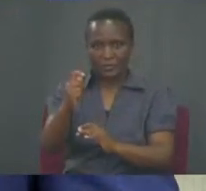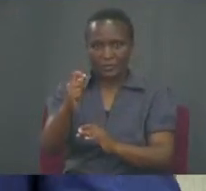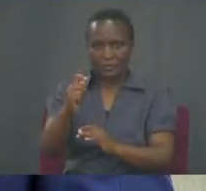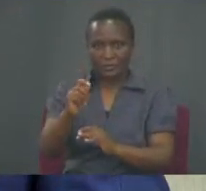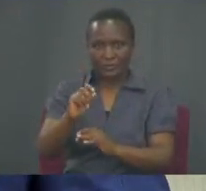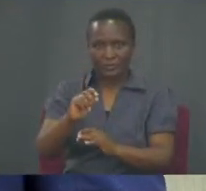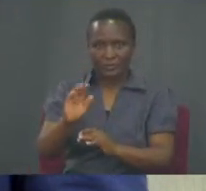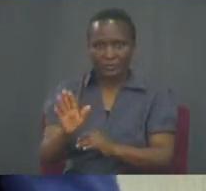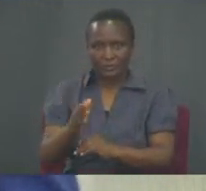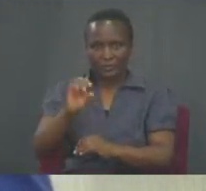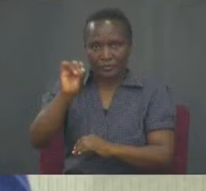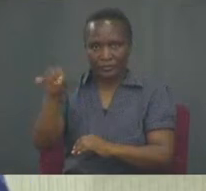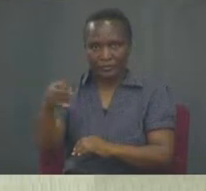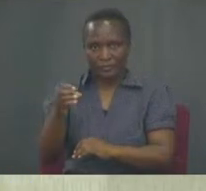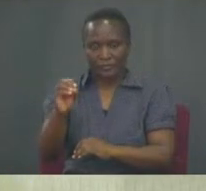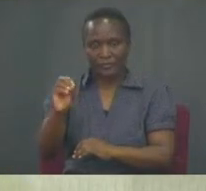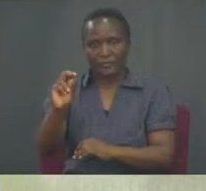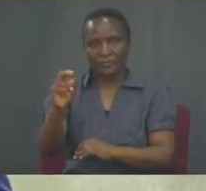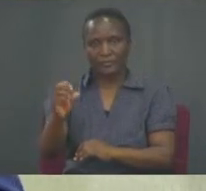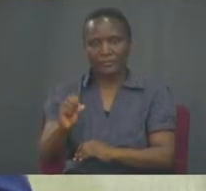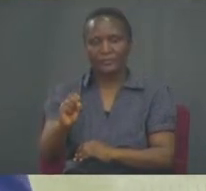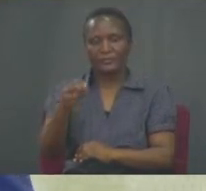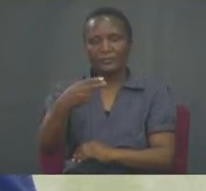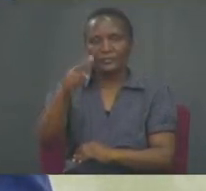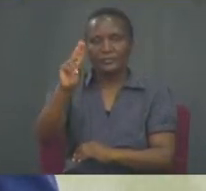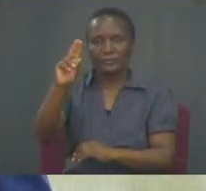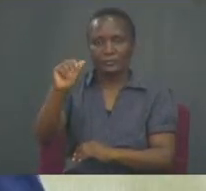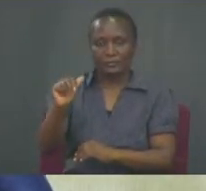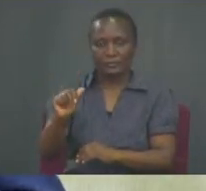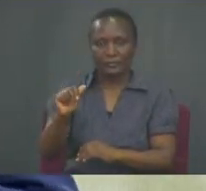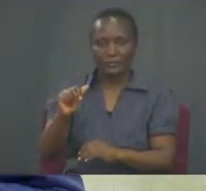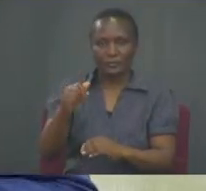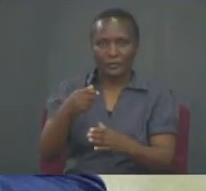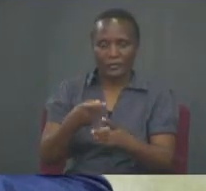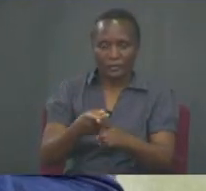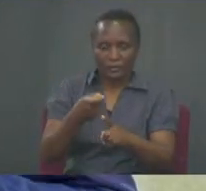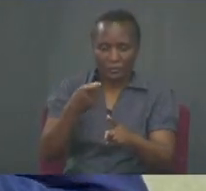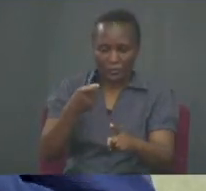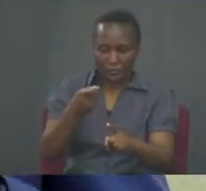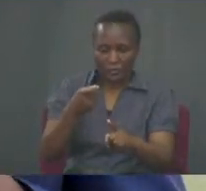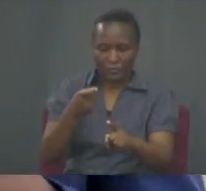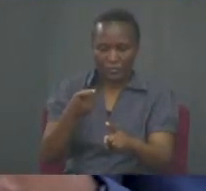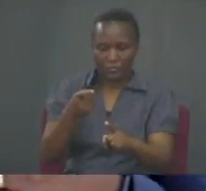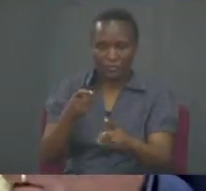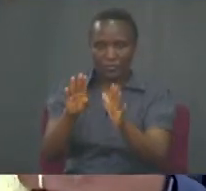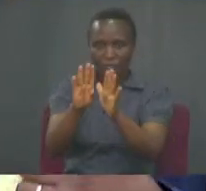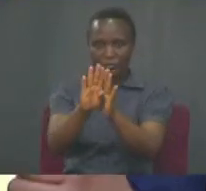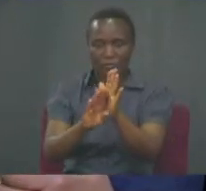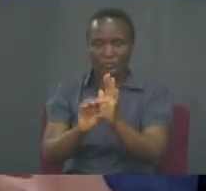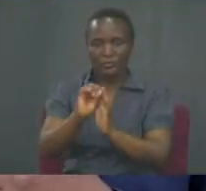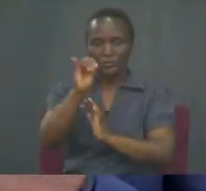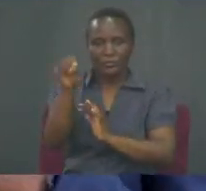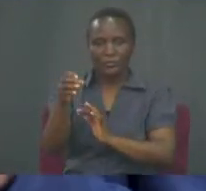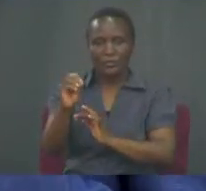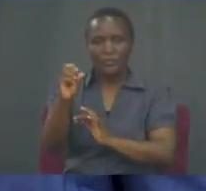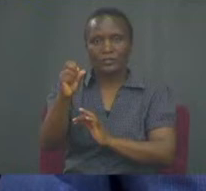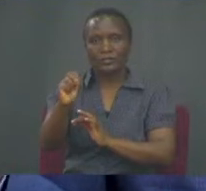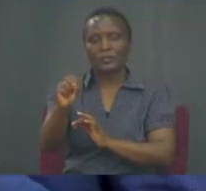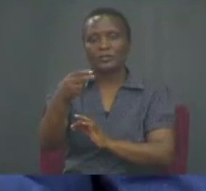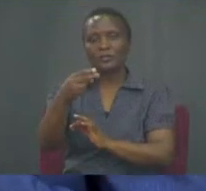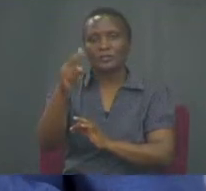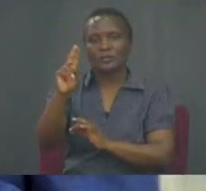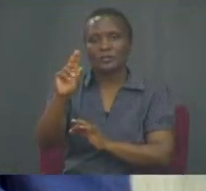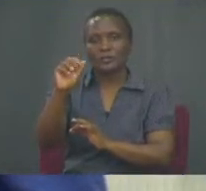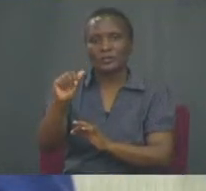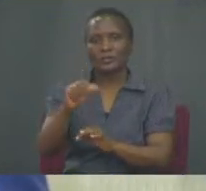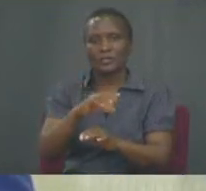Joshua took over for the book of Joshua, Deuteronomy, Joshua, and Joshua, this time when we get to the